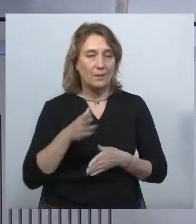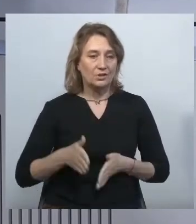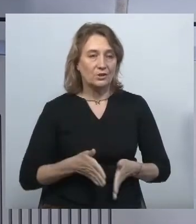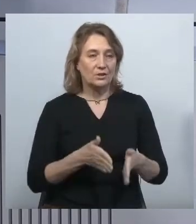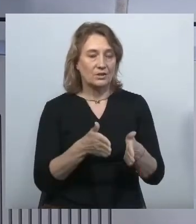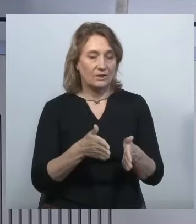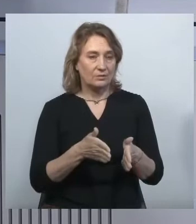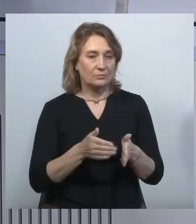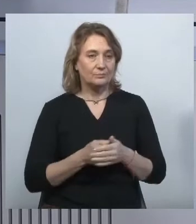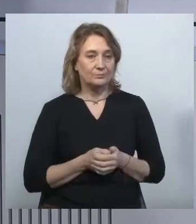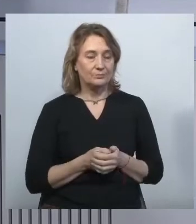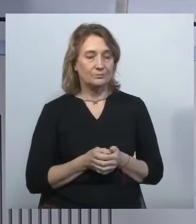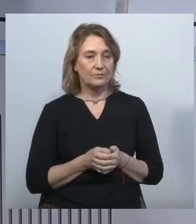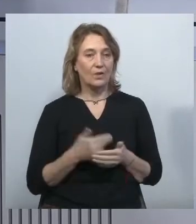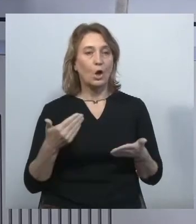problems